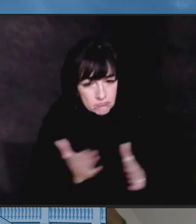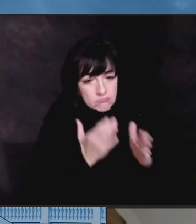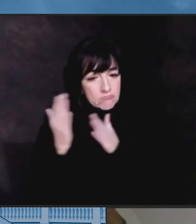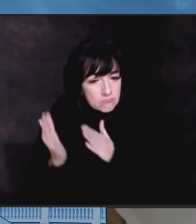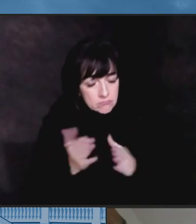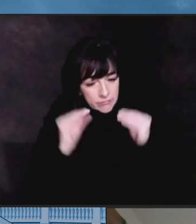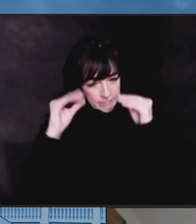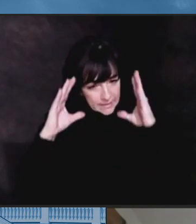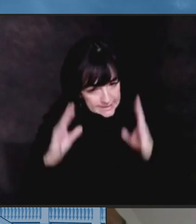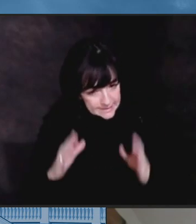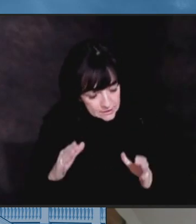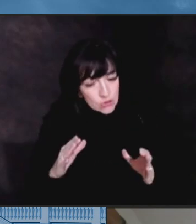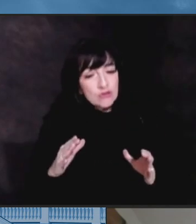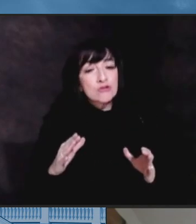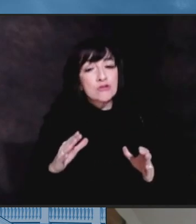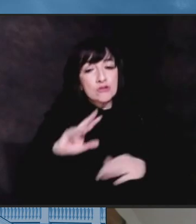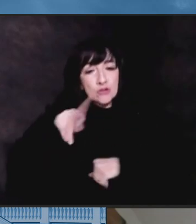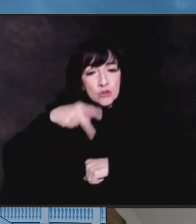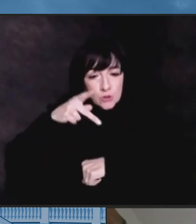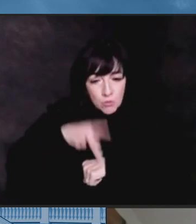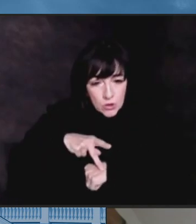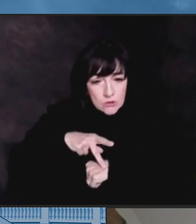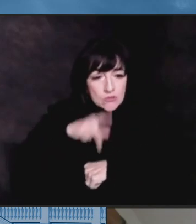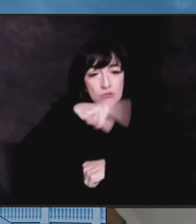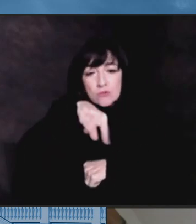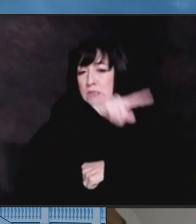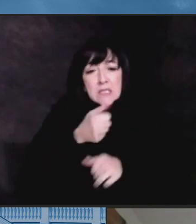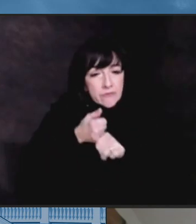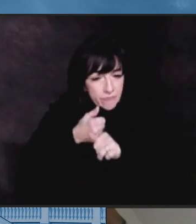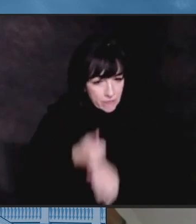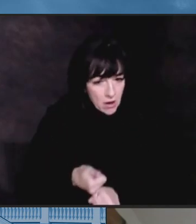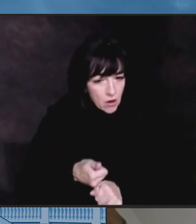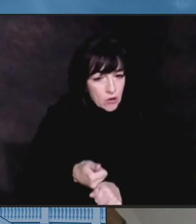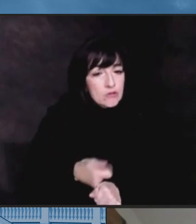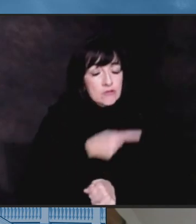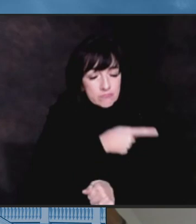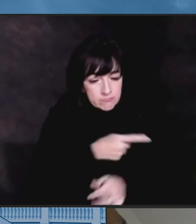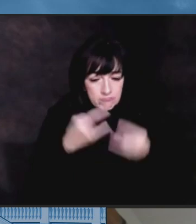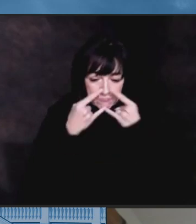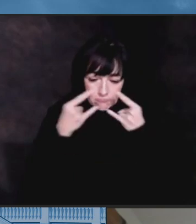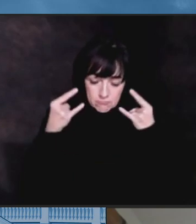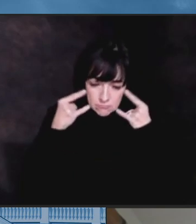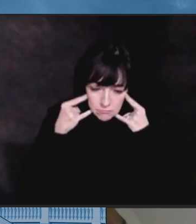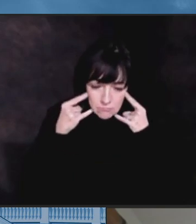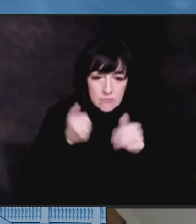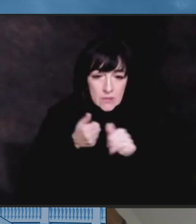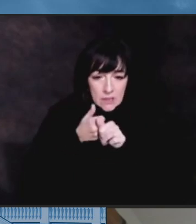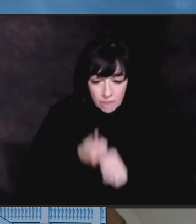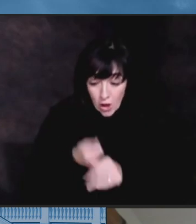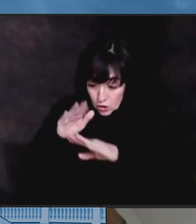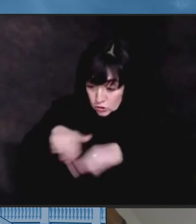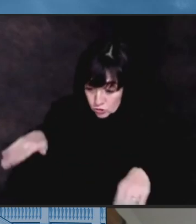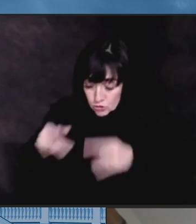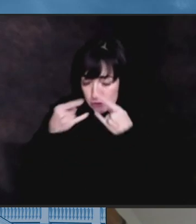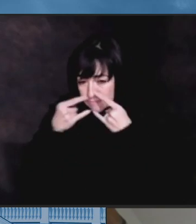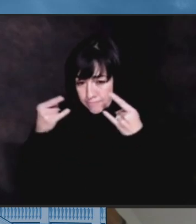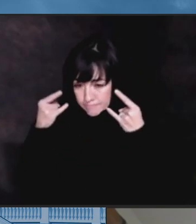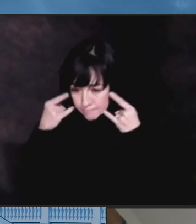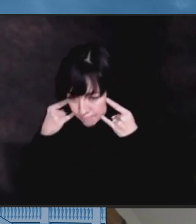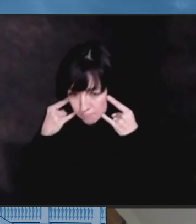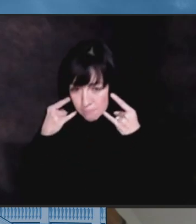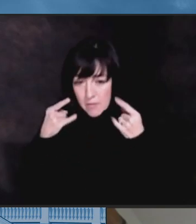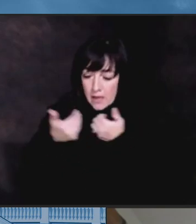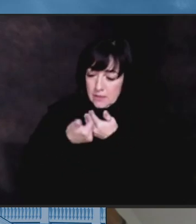educators, and principals are following the guidance they're getting from public health. The children and the teachers and educators are wearing